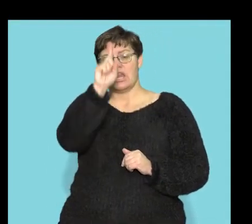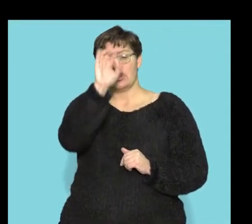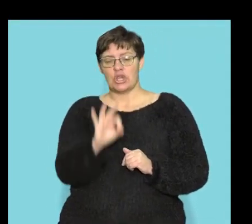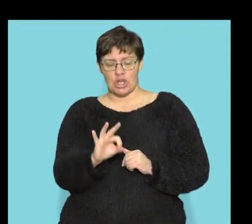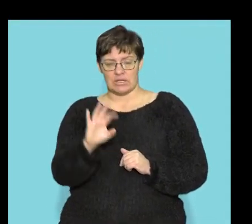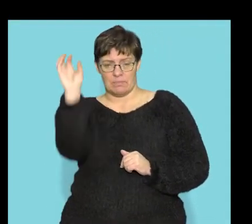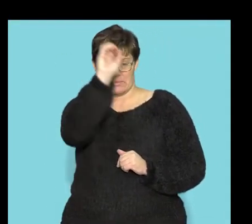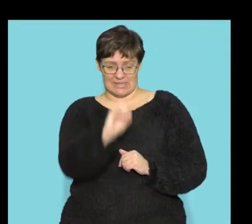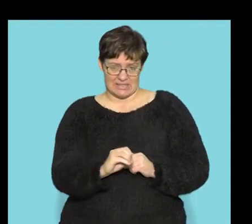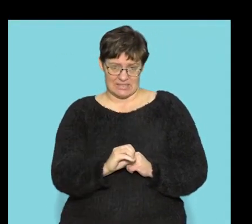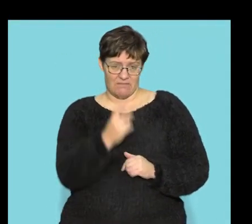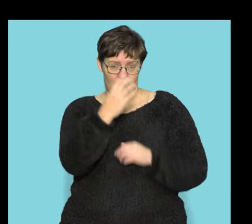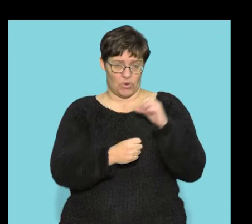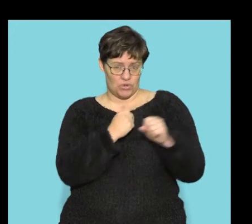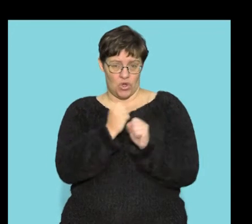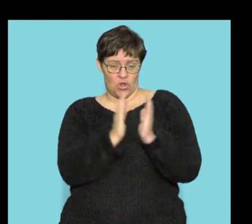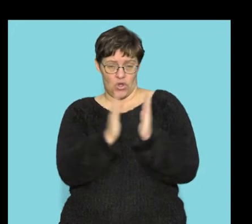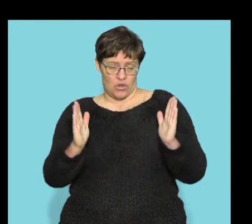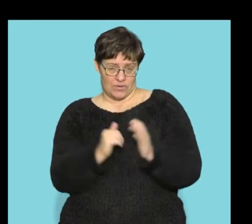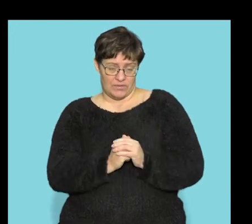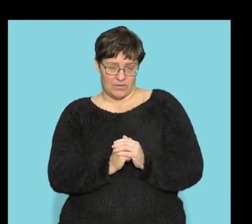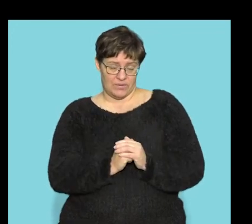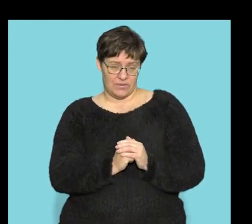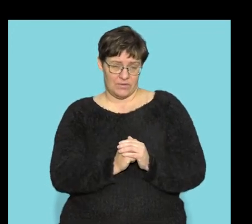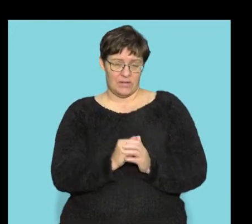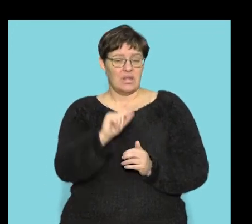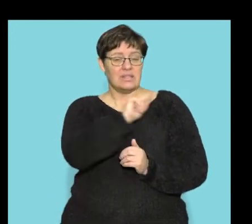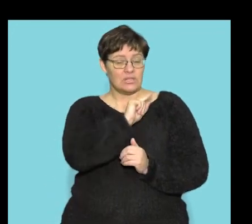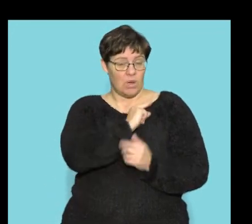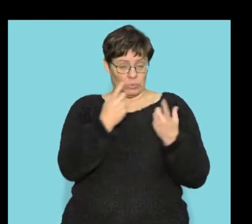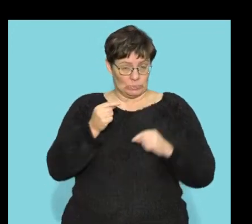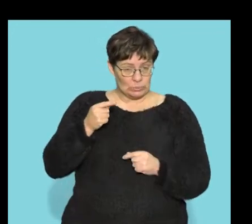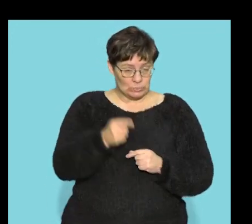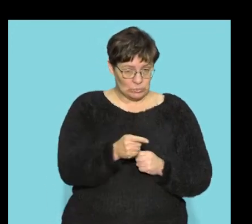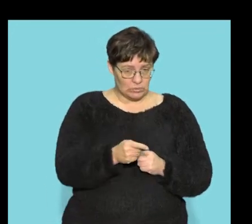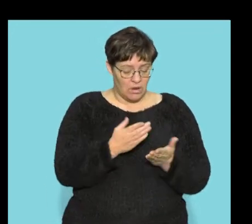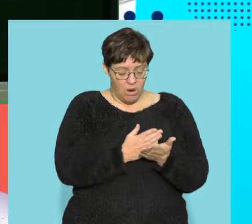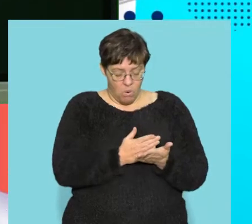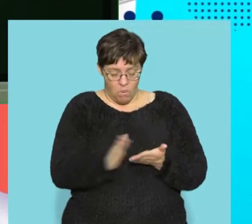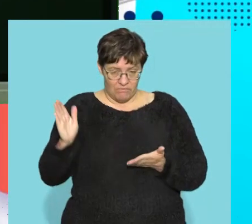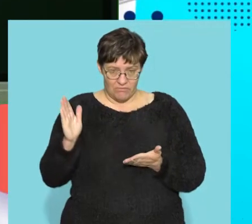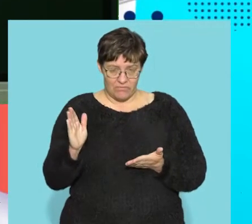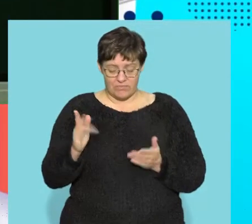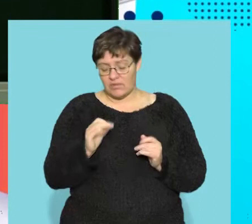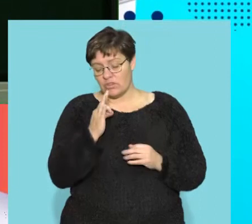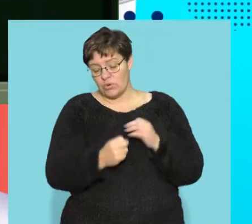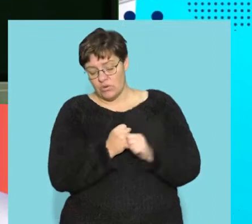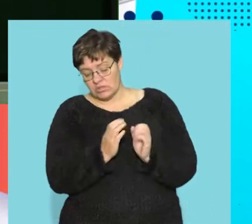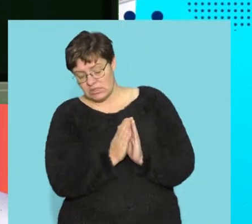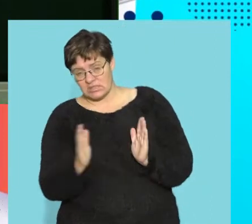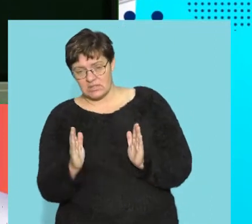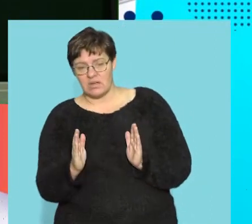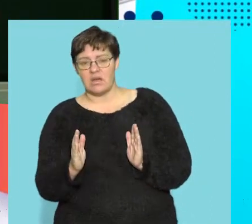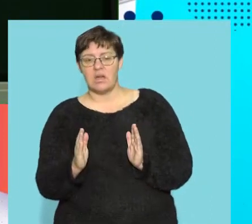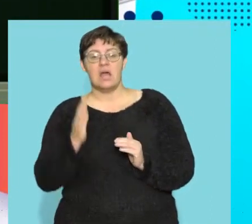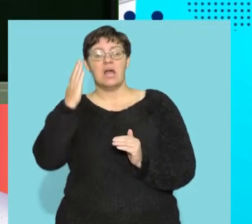33.33% per annum. So therefore, if you do that and you write off over a period of 3 years, at the end of